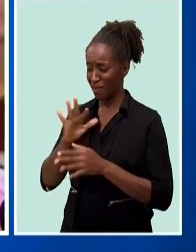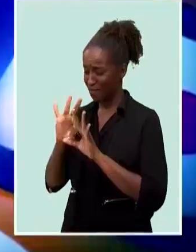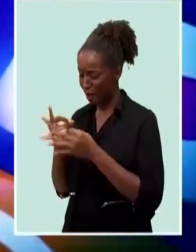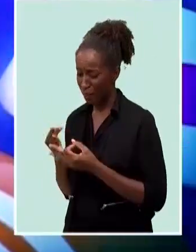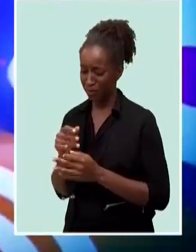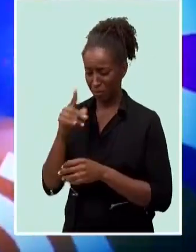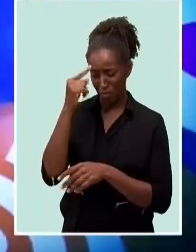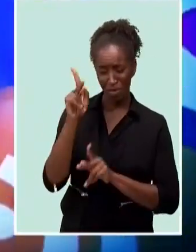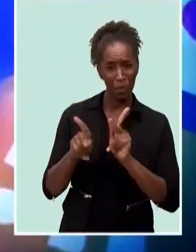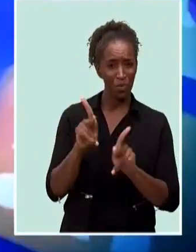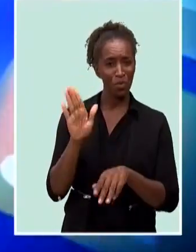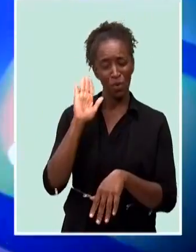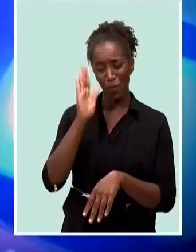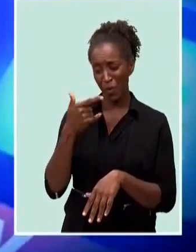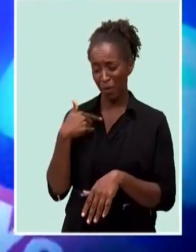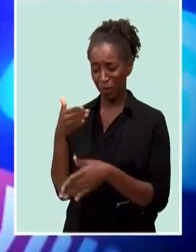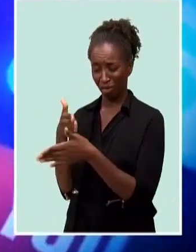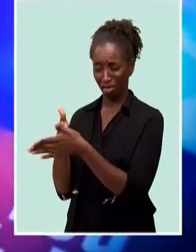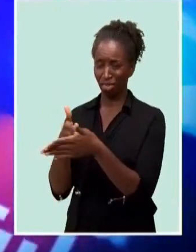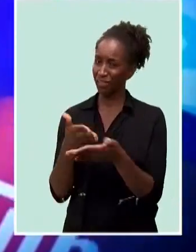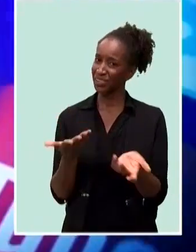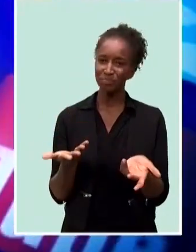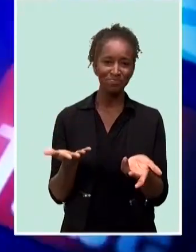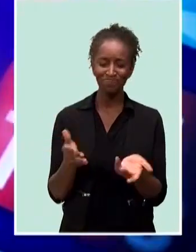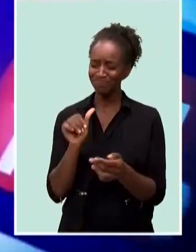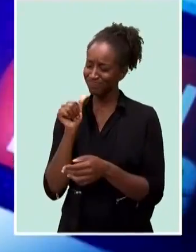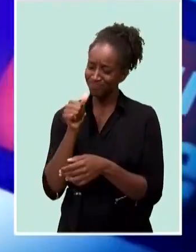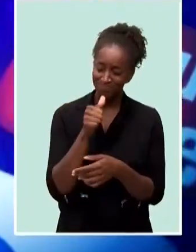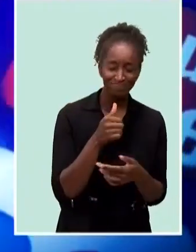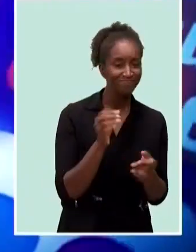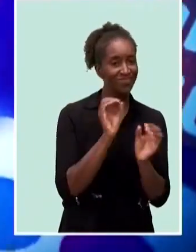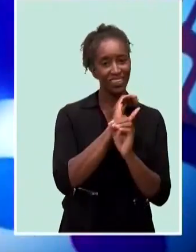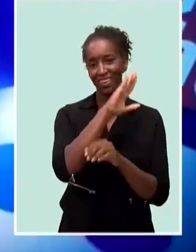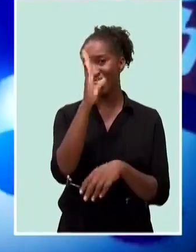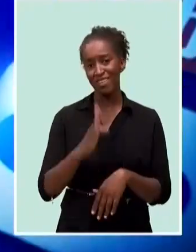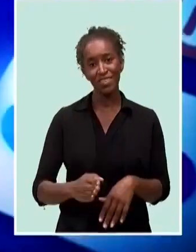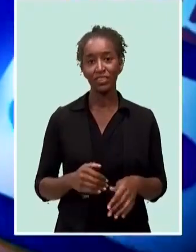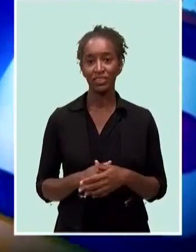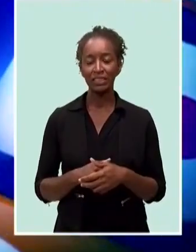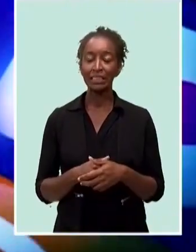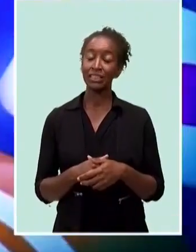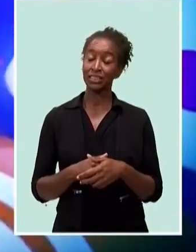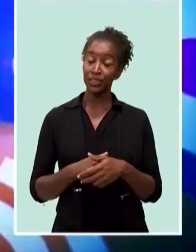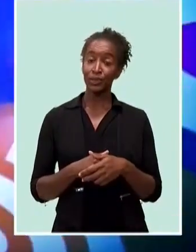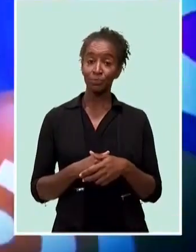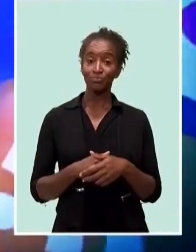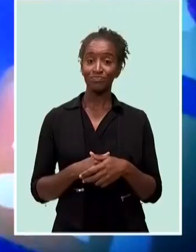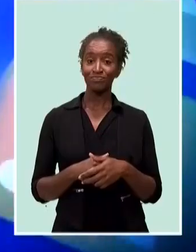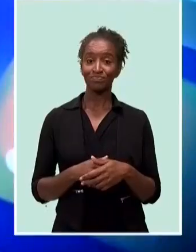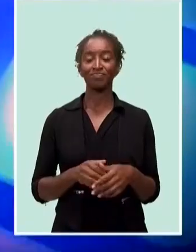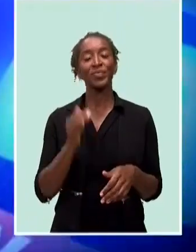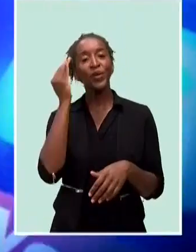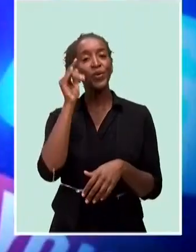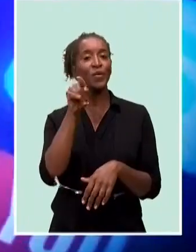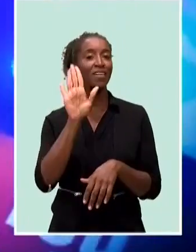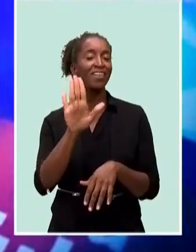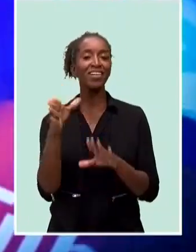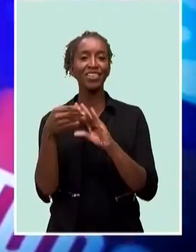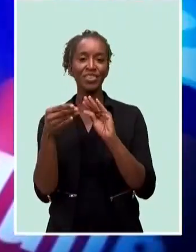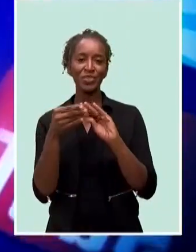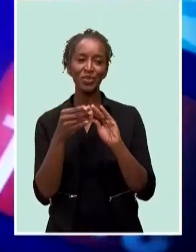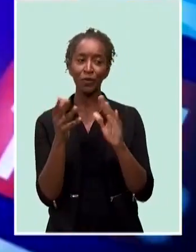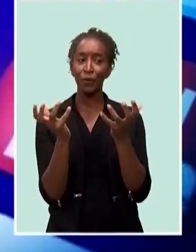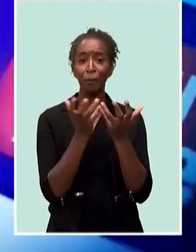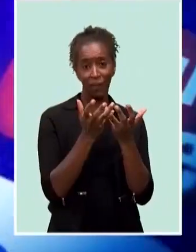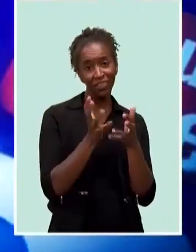this. Well, that was certainly an interesting case. It could have come straight from one of the scripts for Empire. And that's all